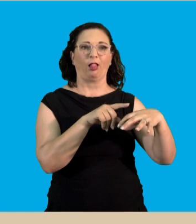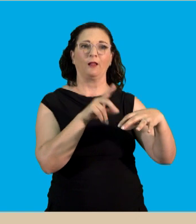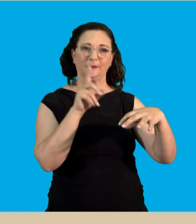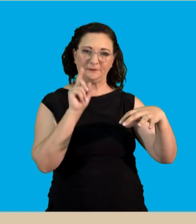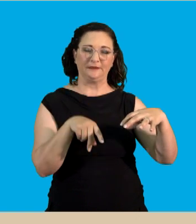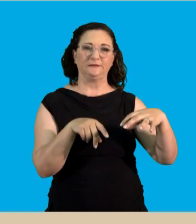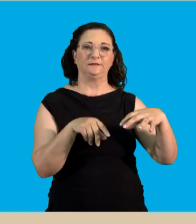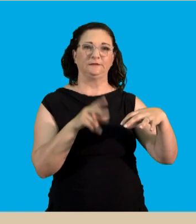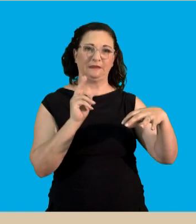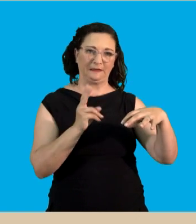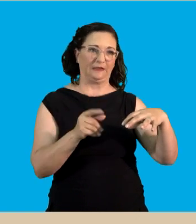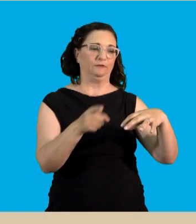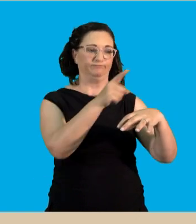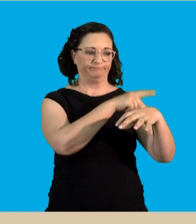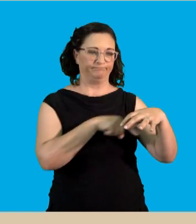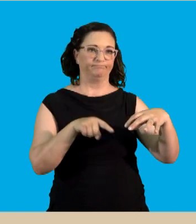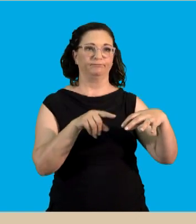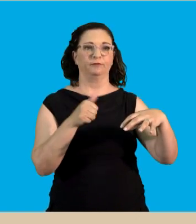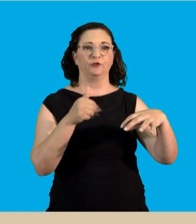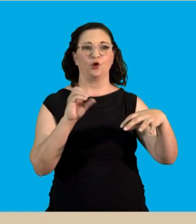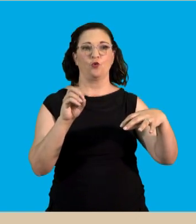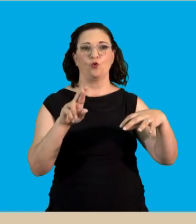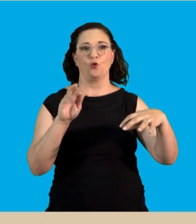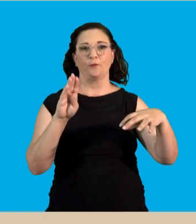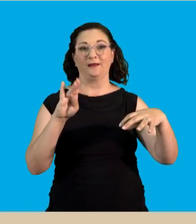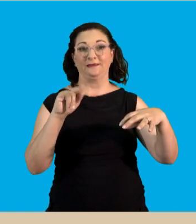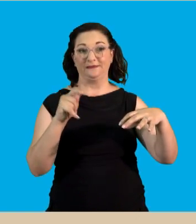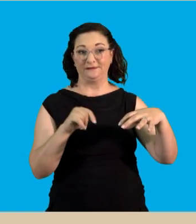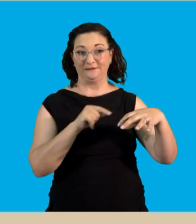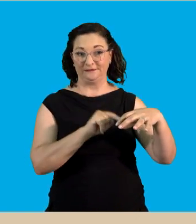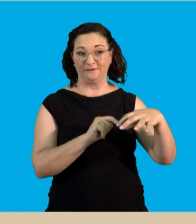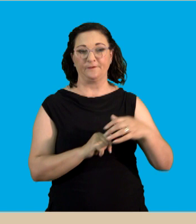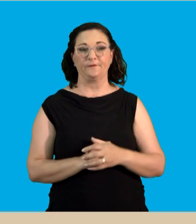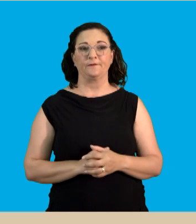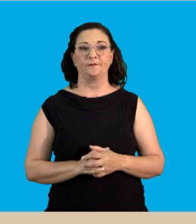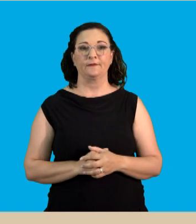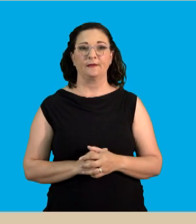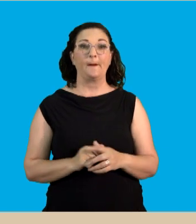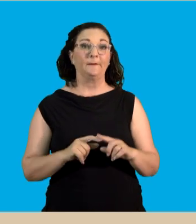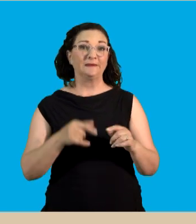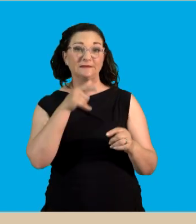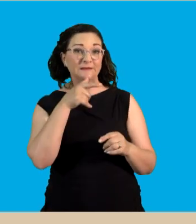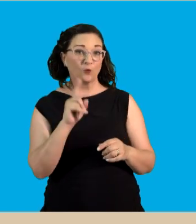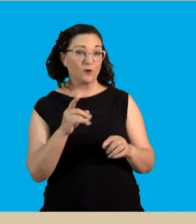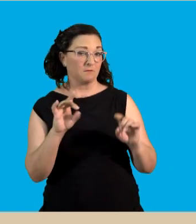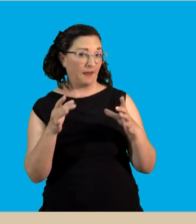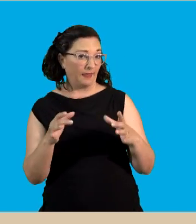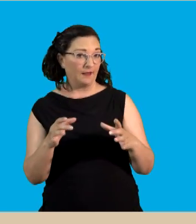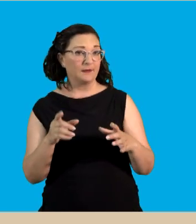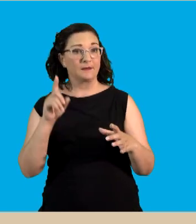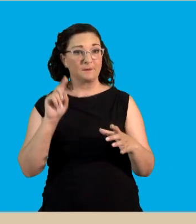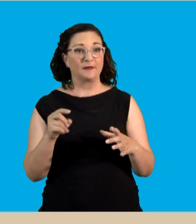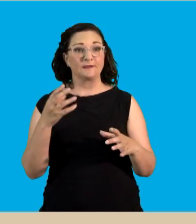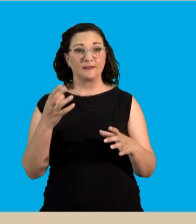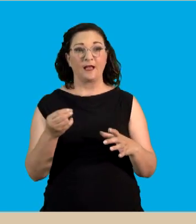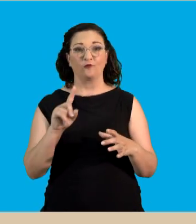regular circular path called an orbit. And for it to be referred to as a planet, it must have